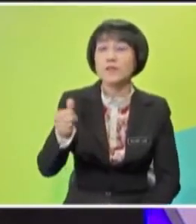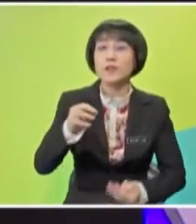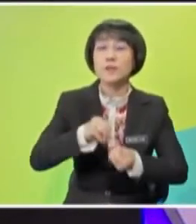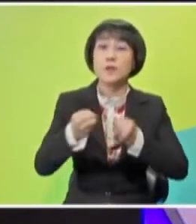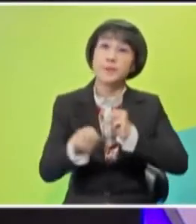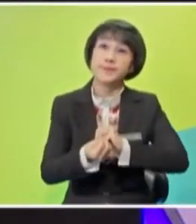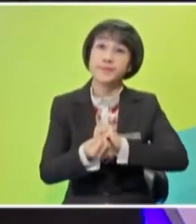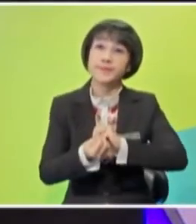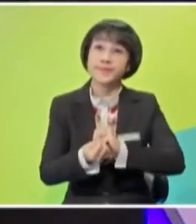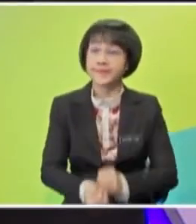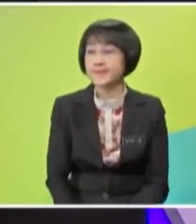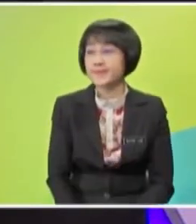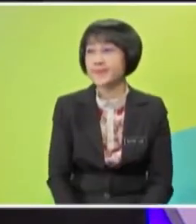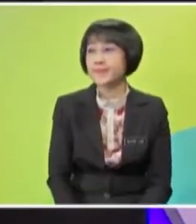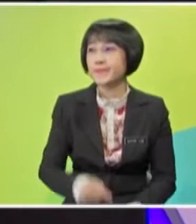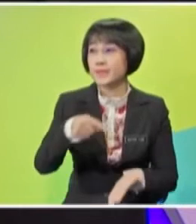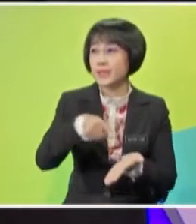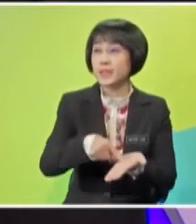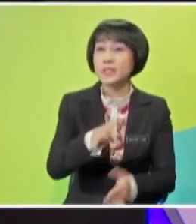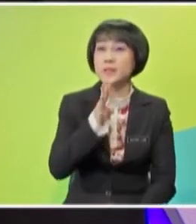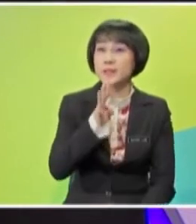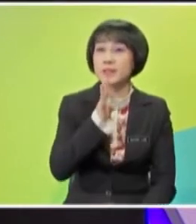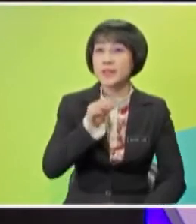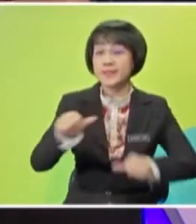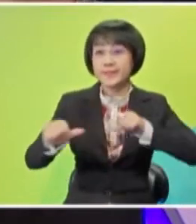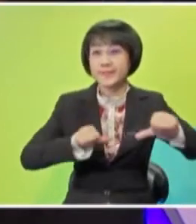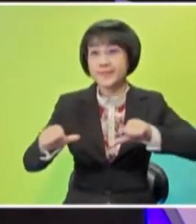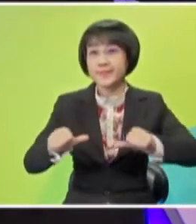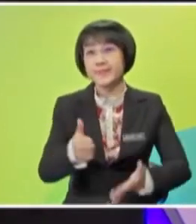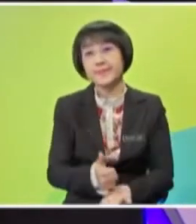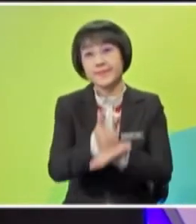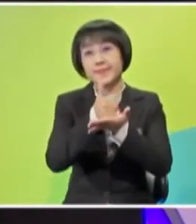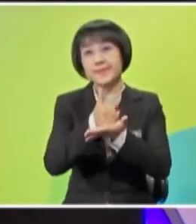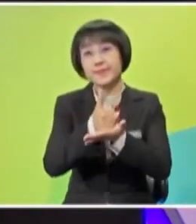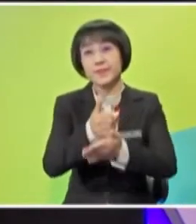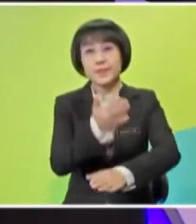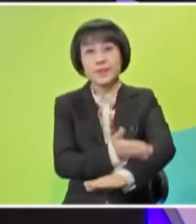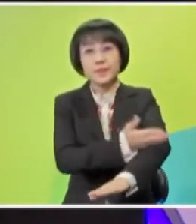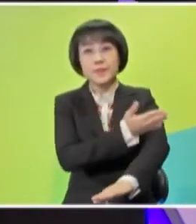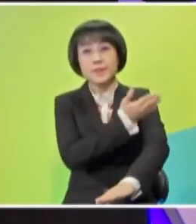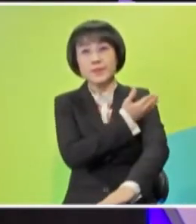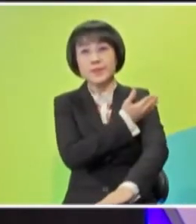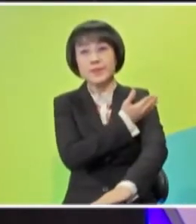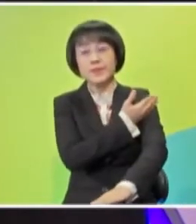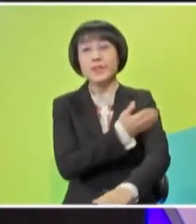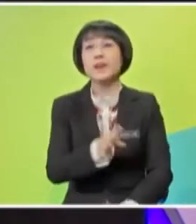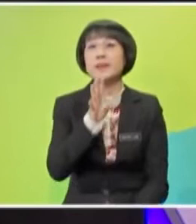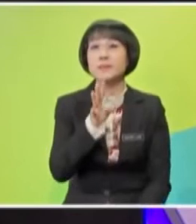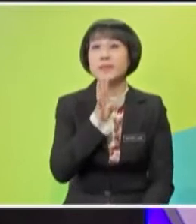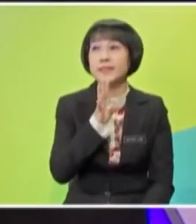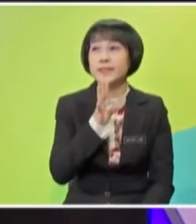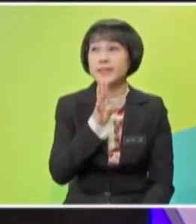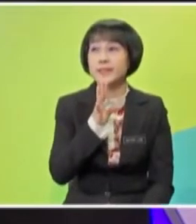And for the speaking activity is going to help them to improve their speaking ability,